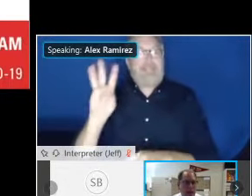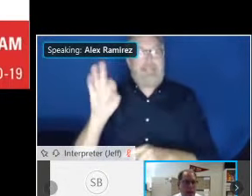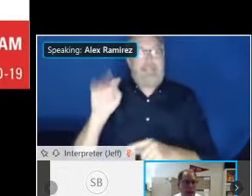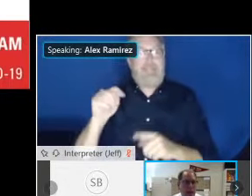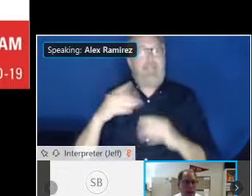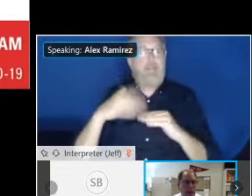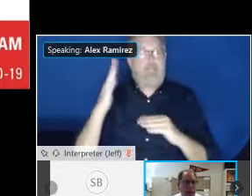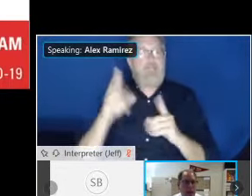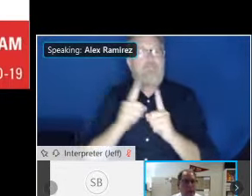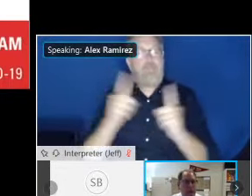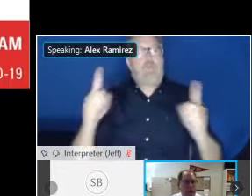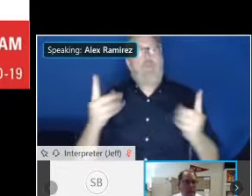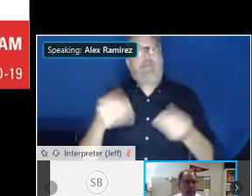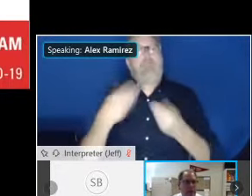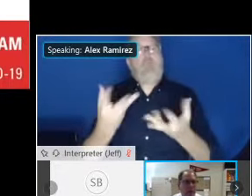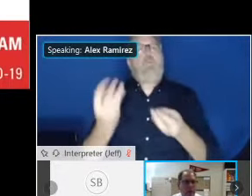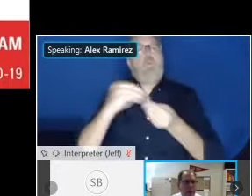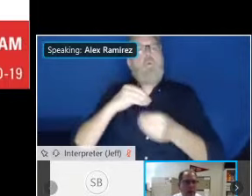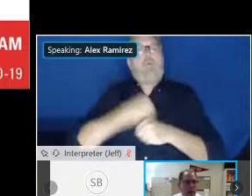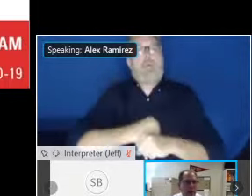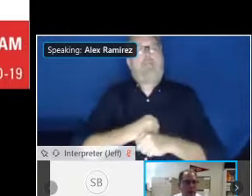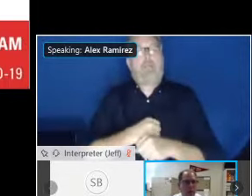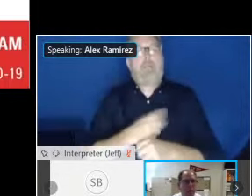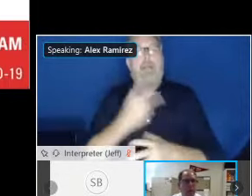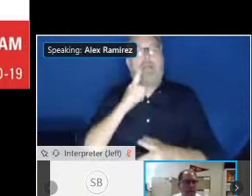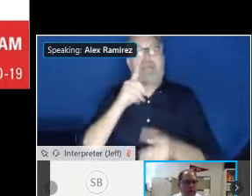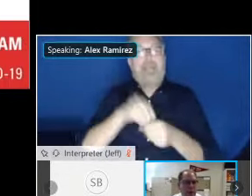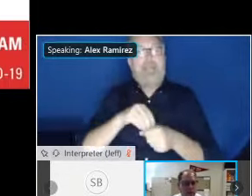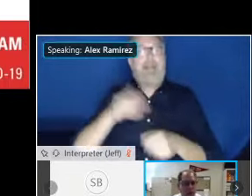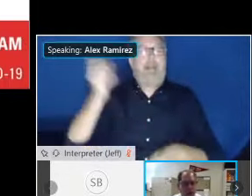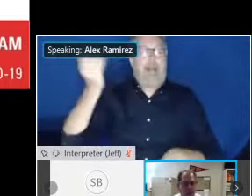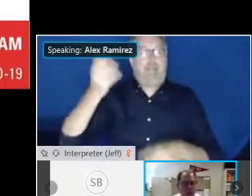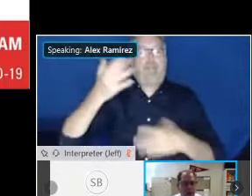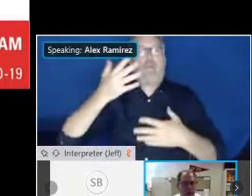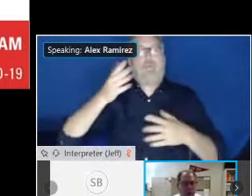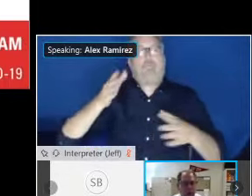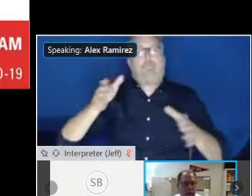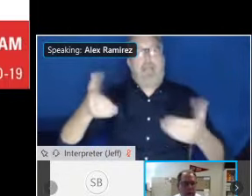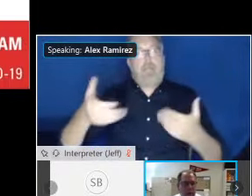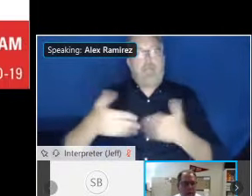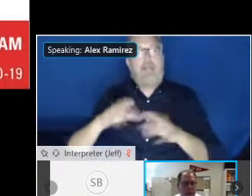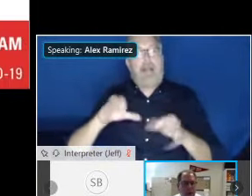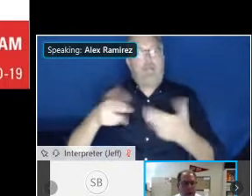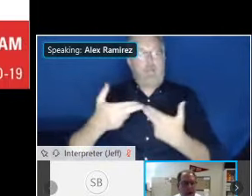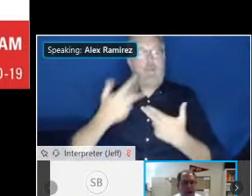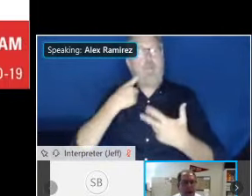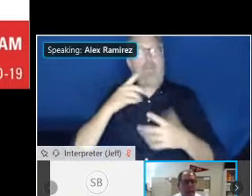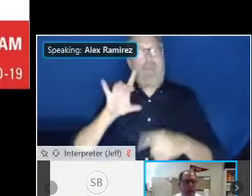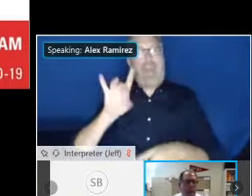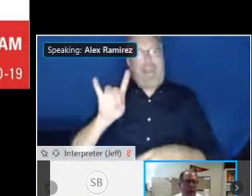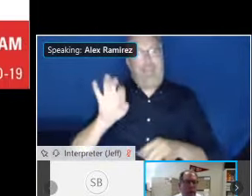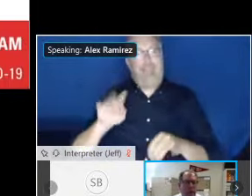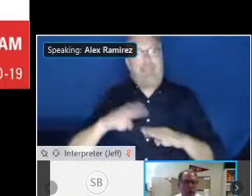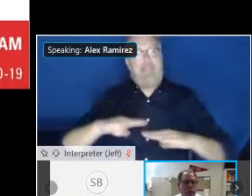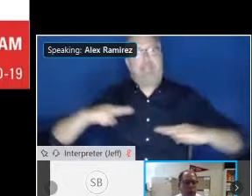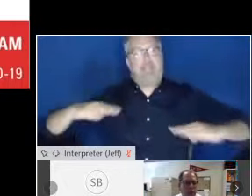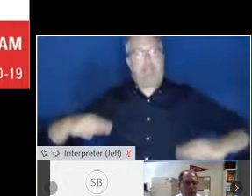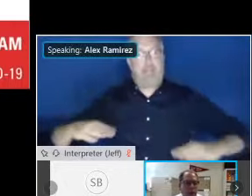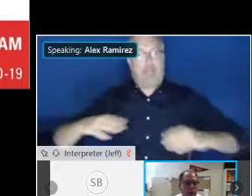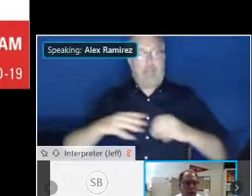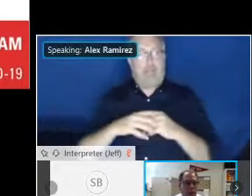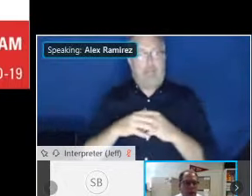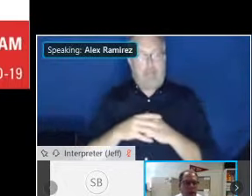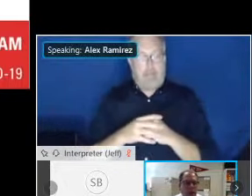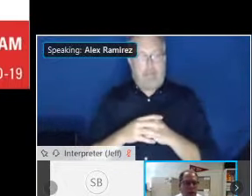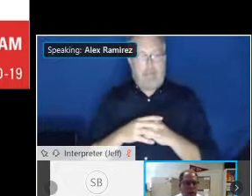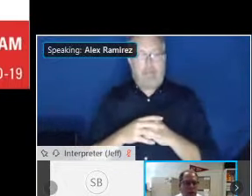you that extra protection, and the 8 feet in the lecture because of the talking that is going on. And then again, let's